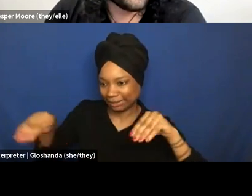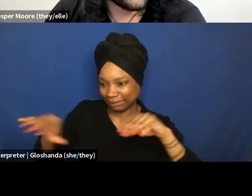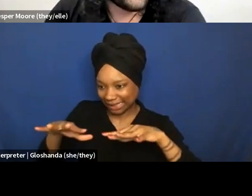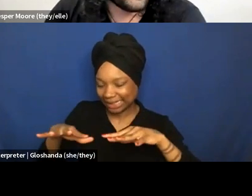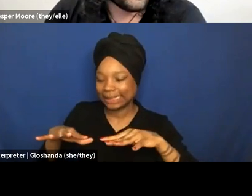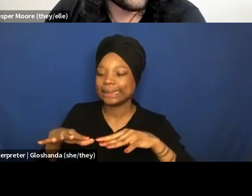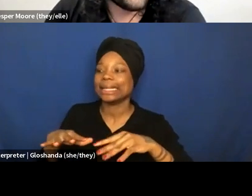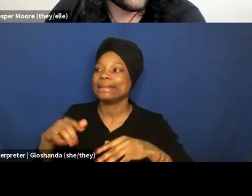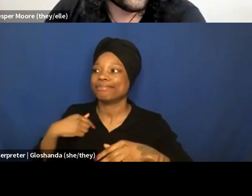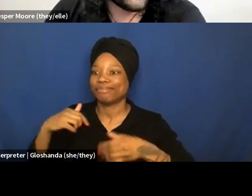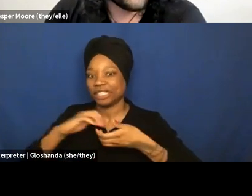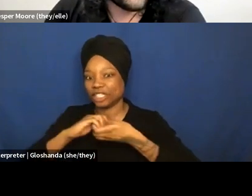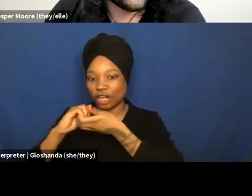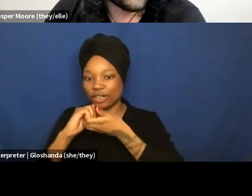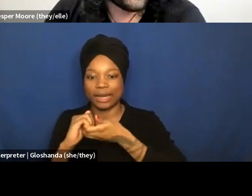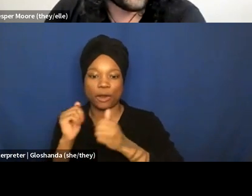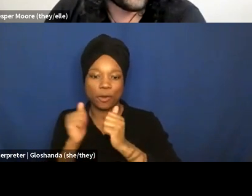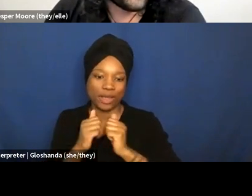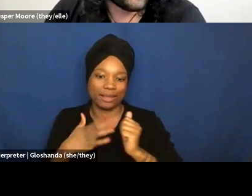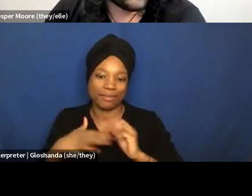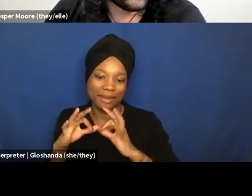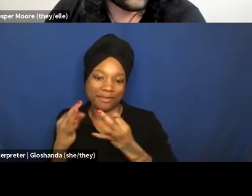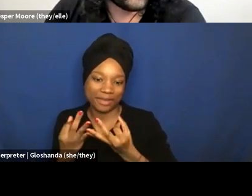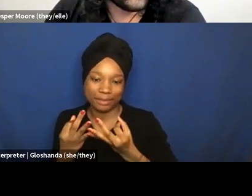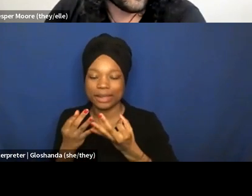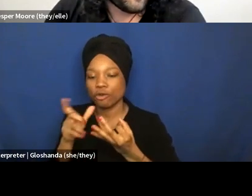in solidarity with and within my family of those who are living